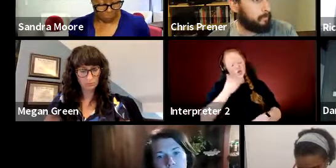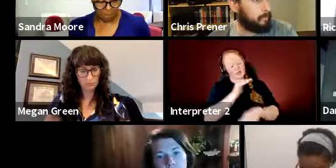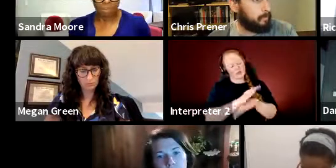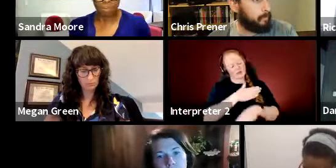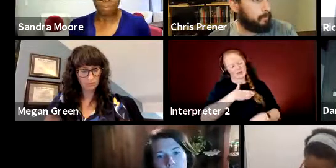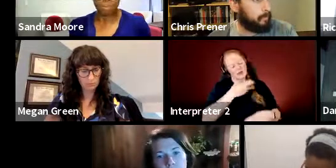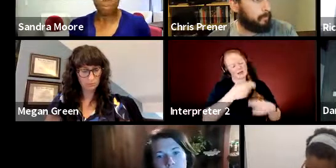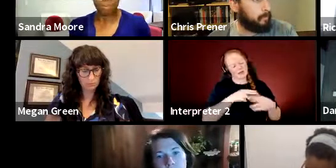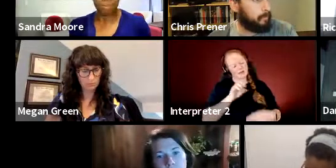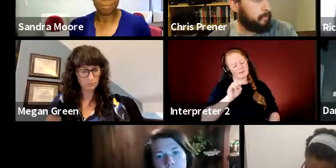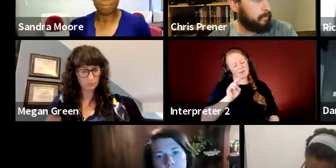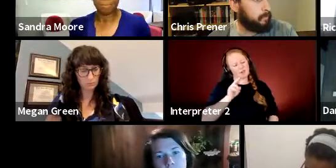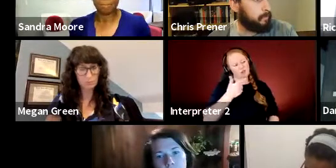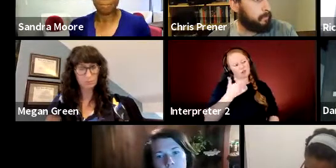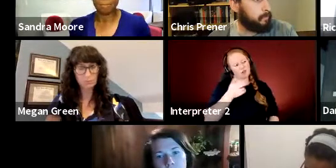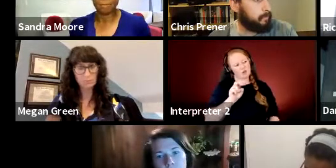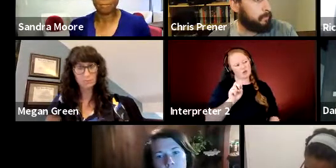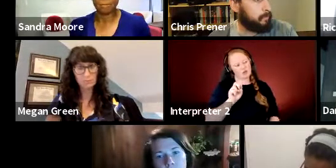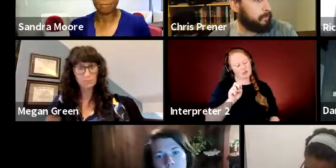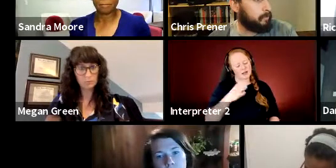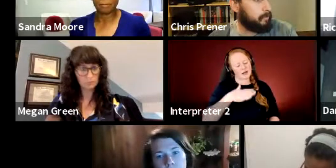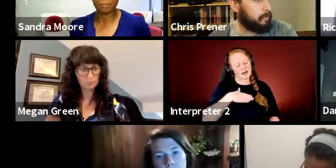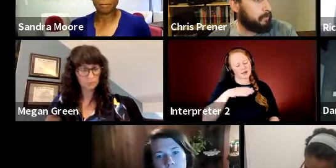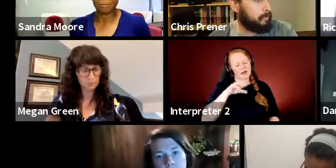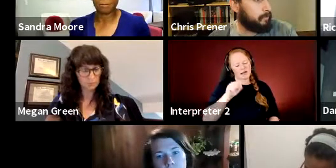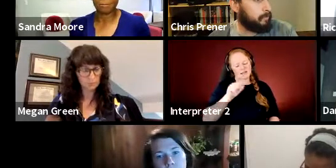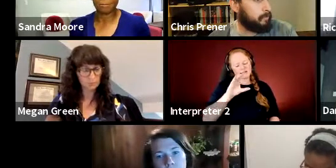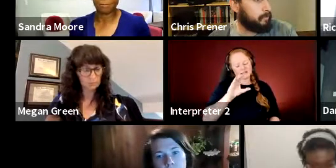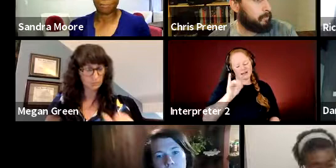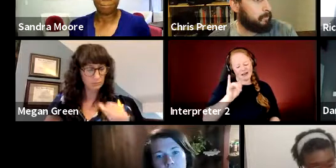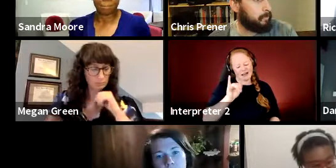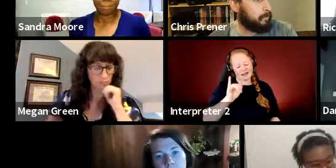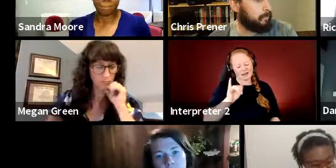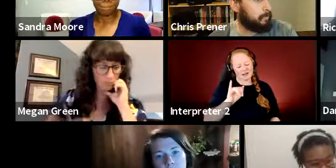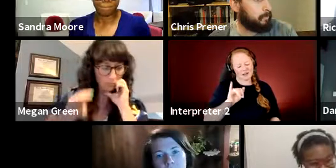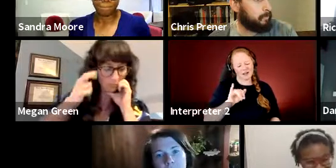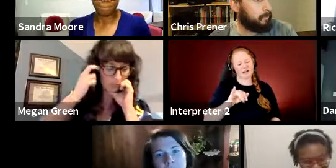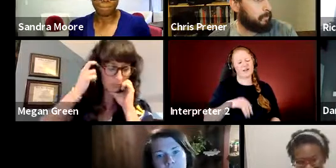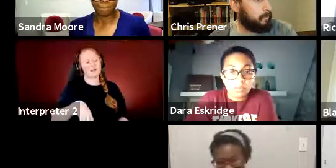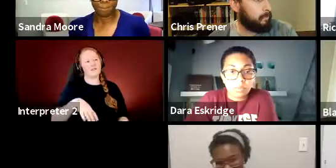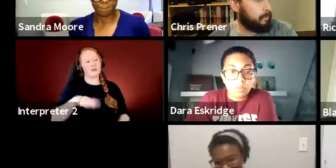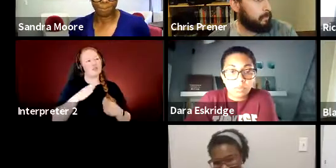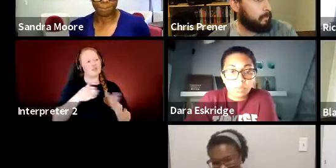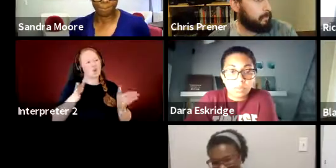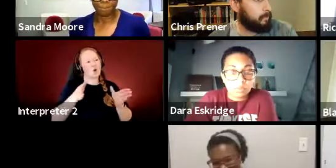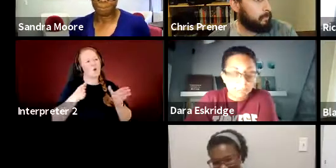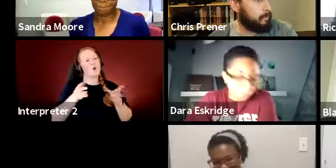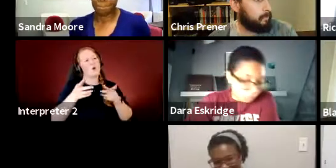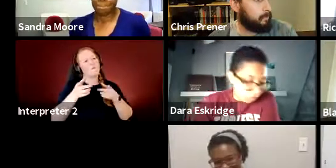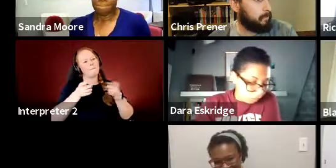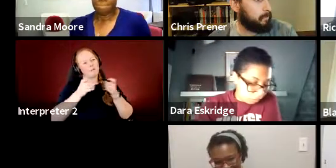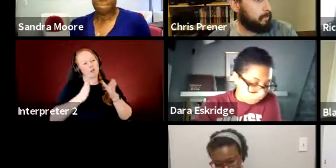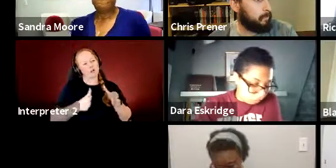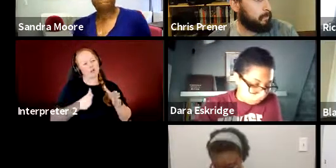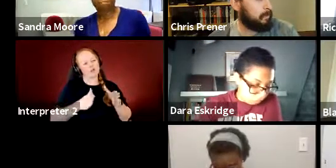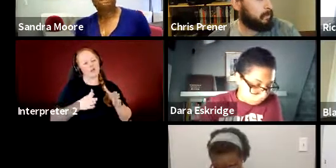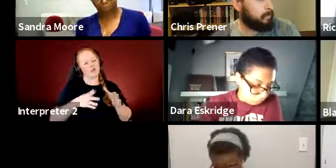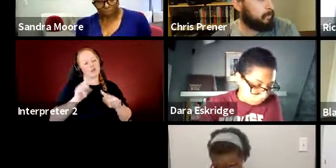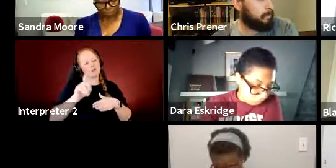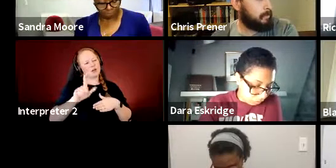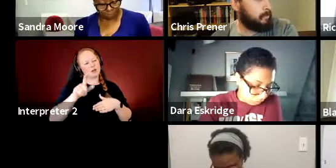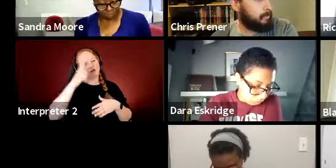and I'm a SEIU Local 1 member and janitor in St. Louis for many years. My